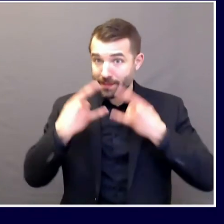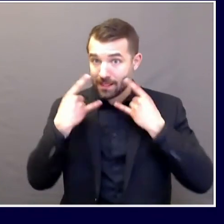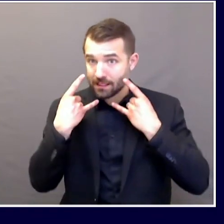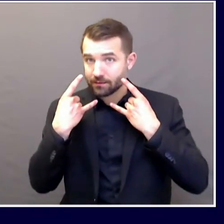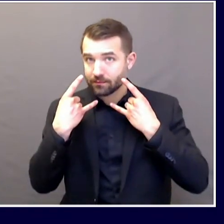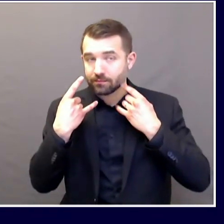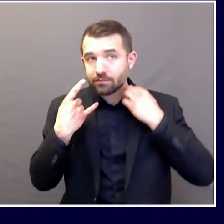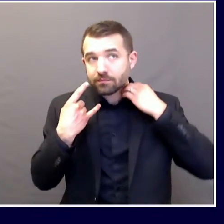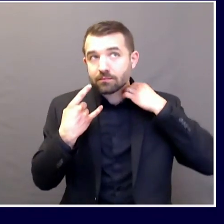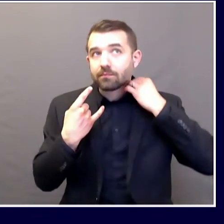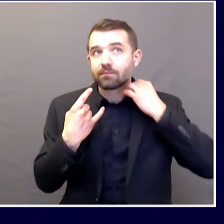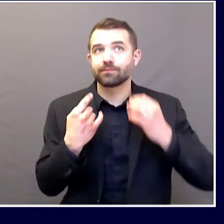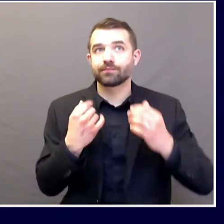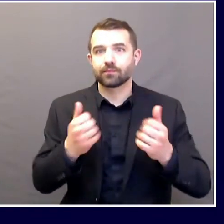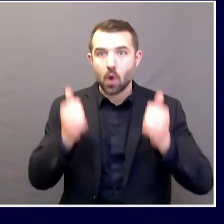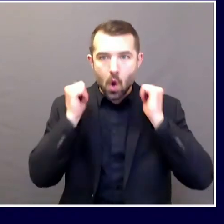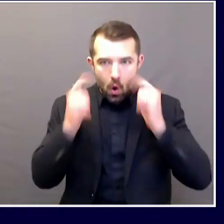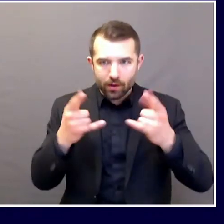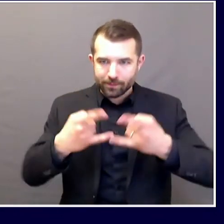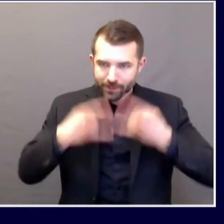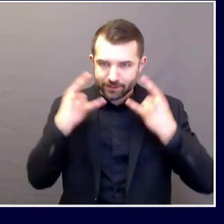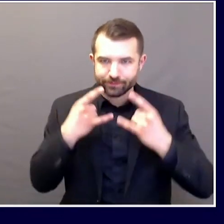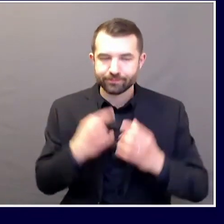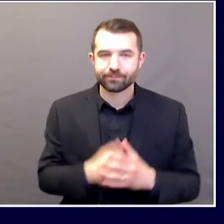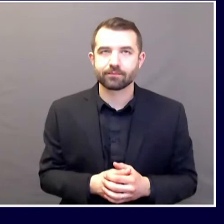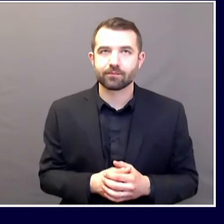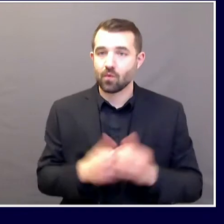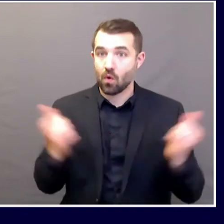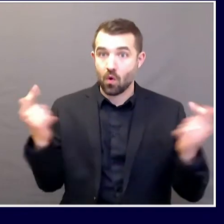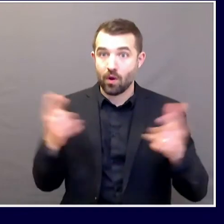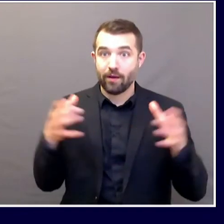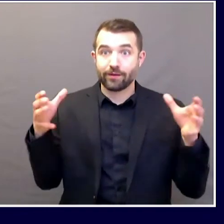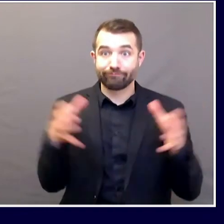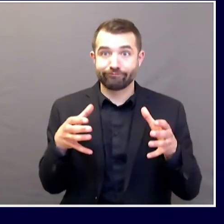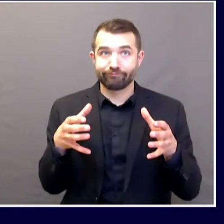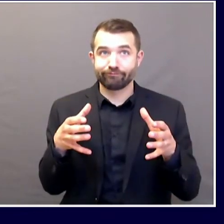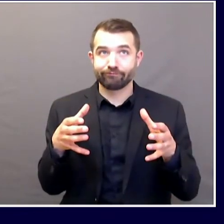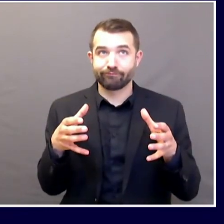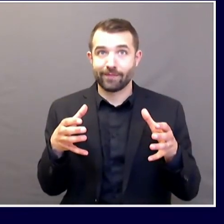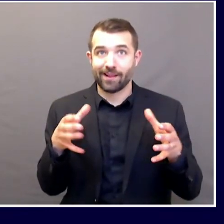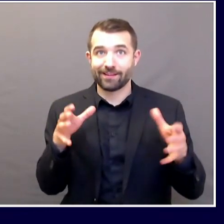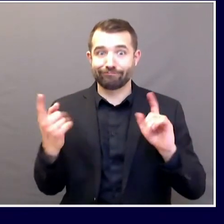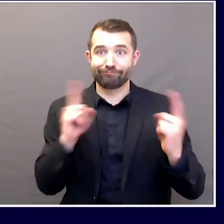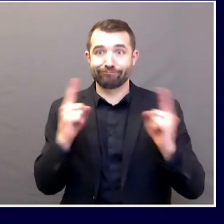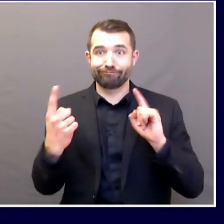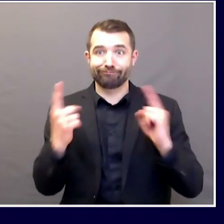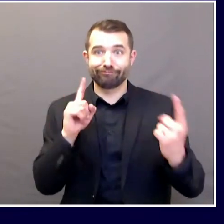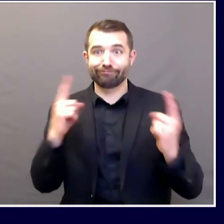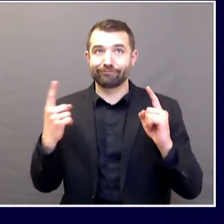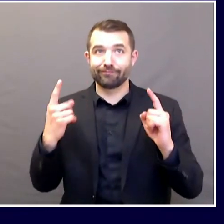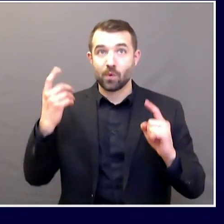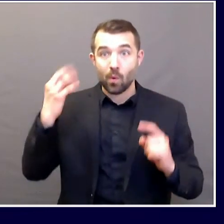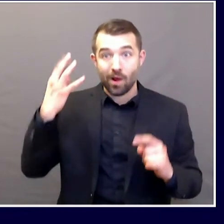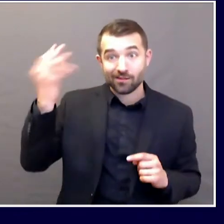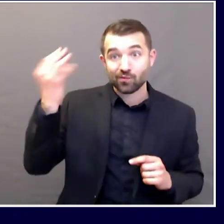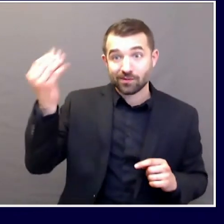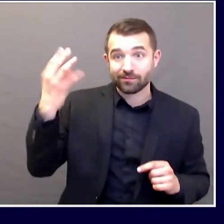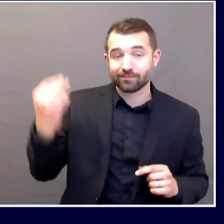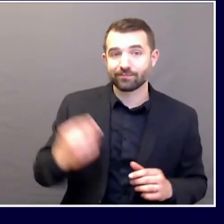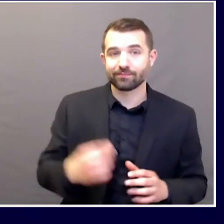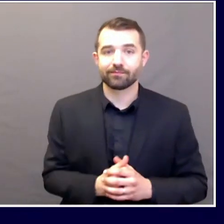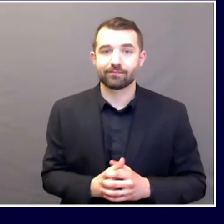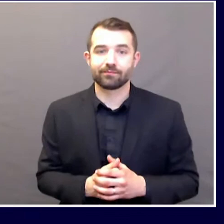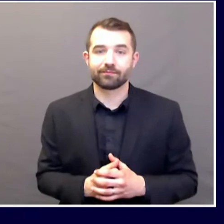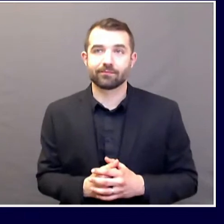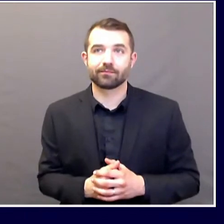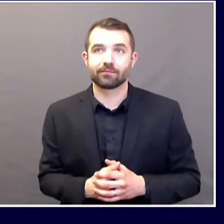then. Okay, thanks. Or gathering outside. Great, thank you. You bet. Let me turn it over to Eric Russell